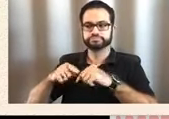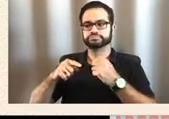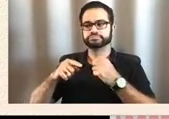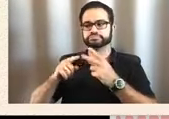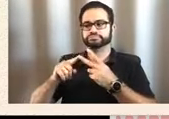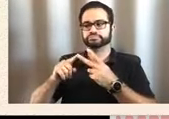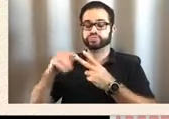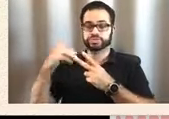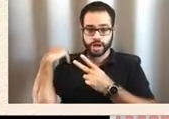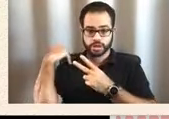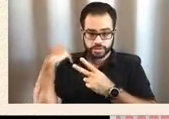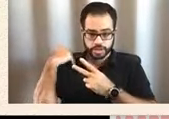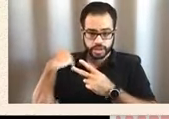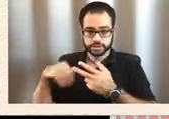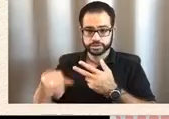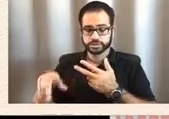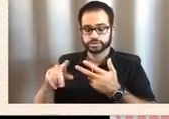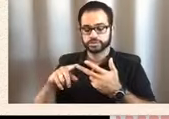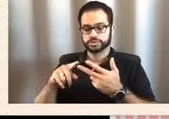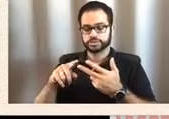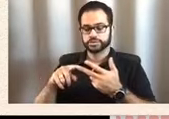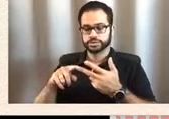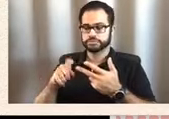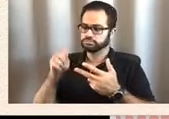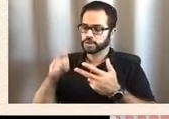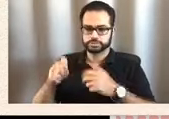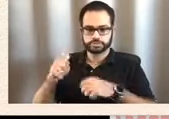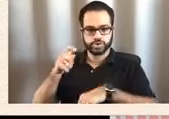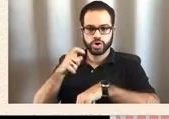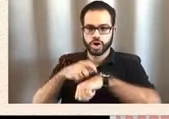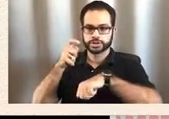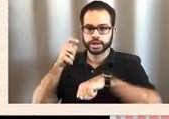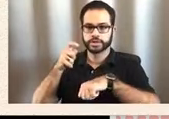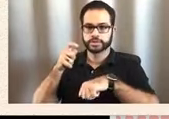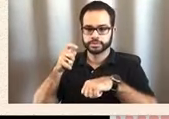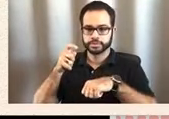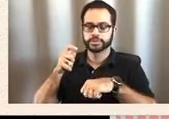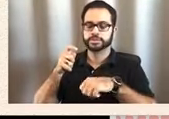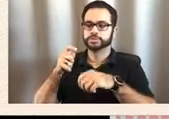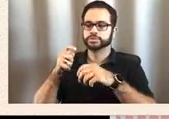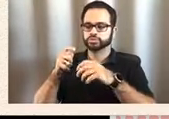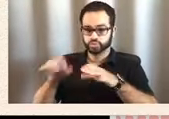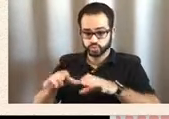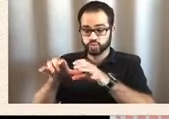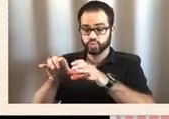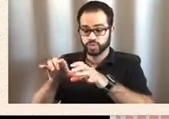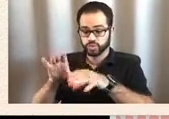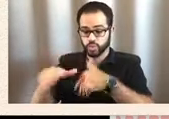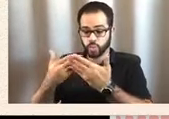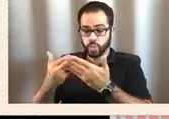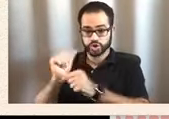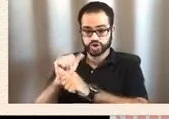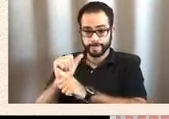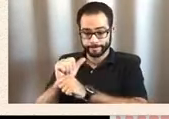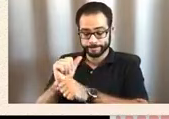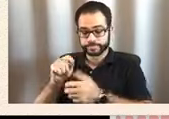responsibility, being on time, getting the job done, seeing